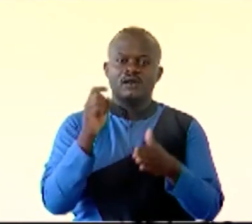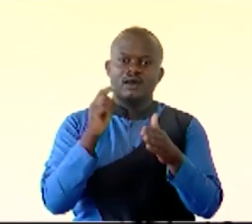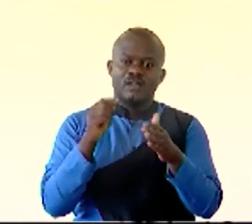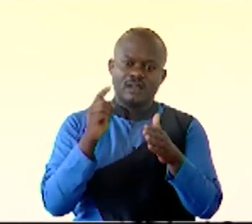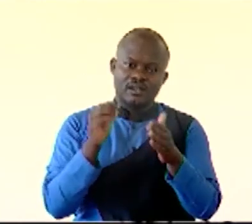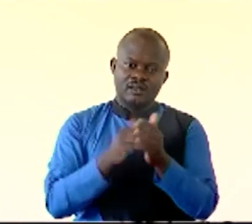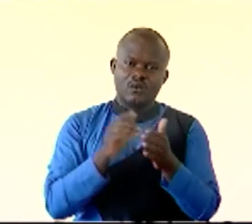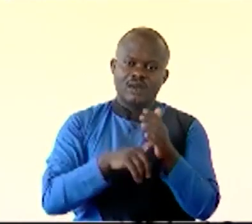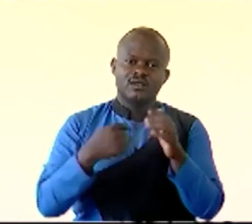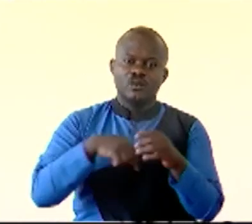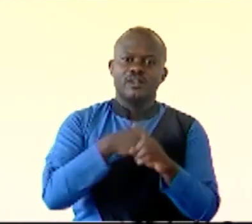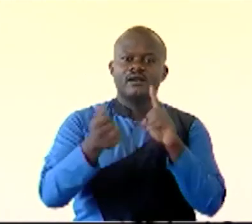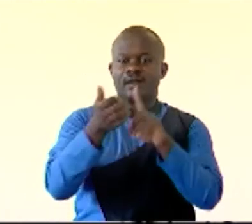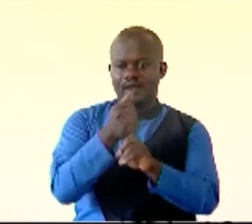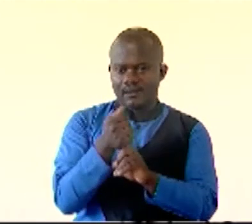get?